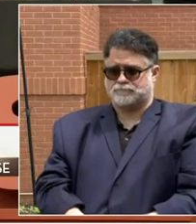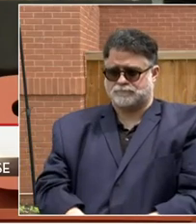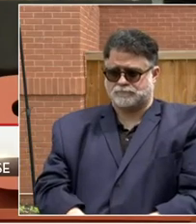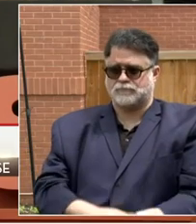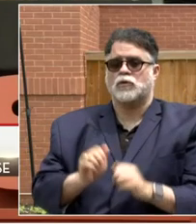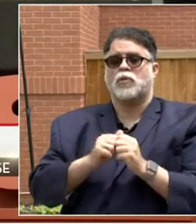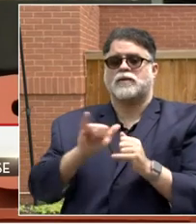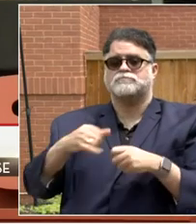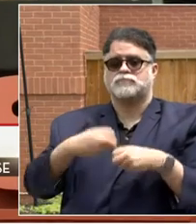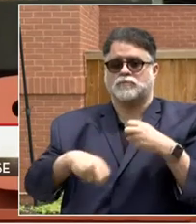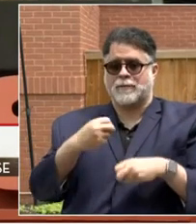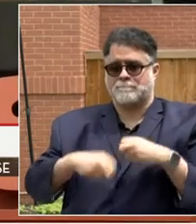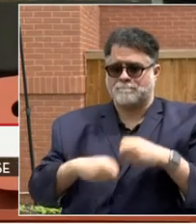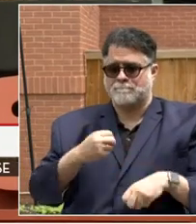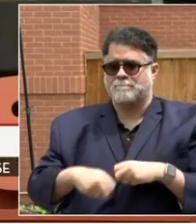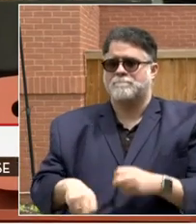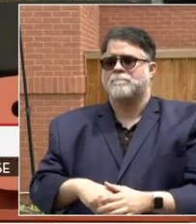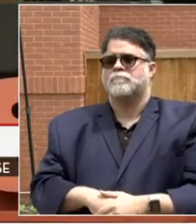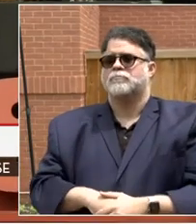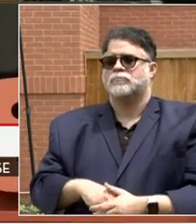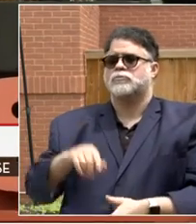already has a term.